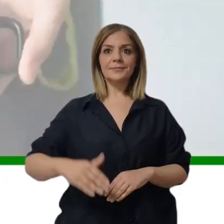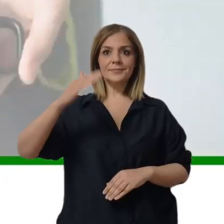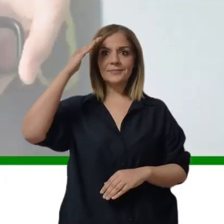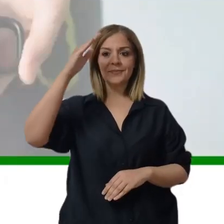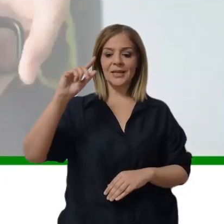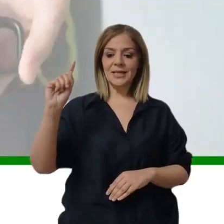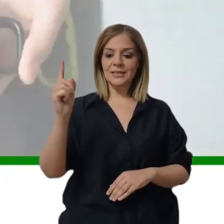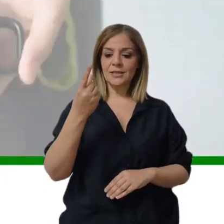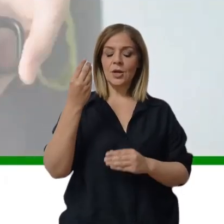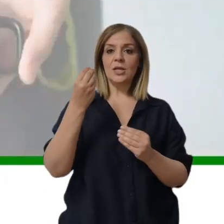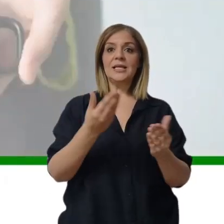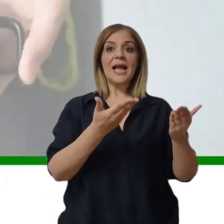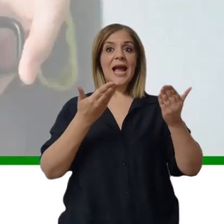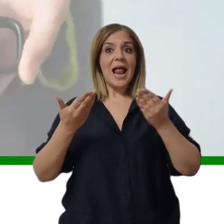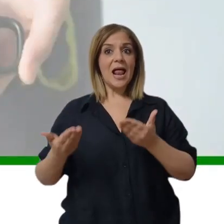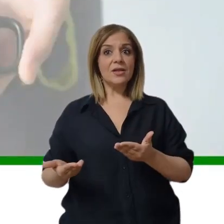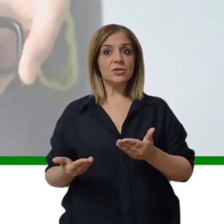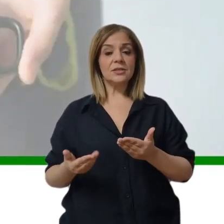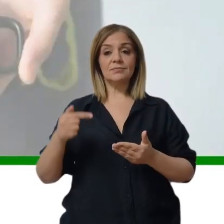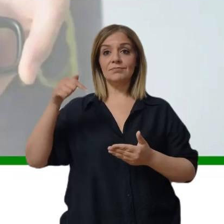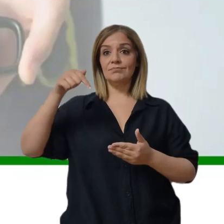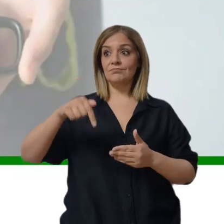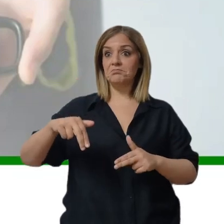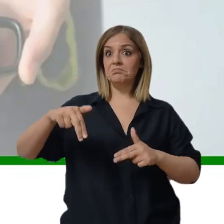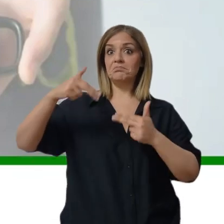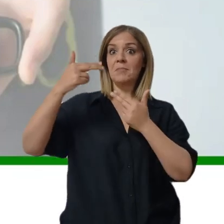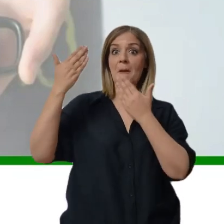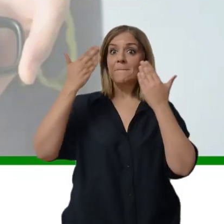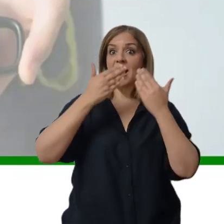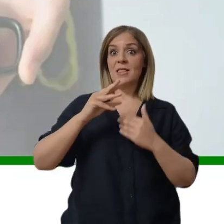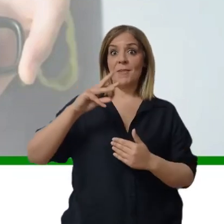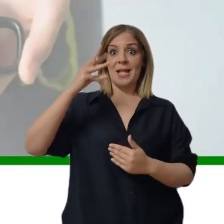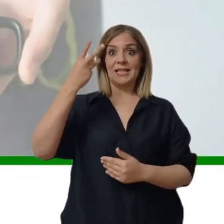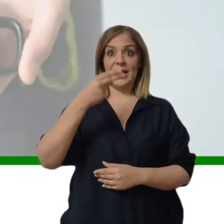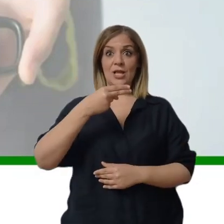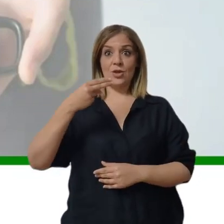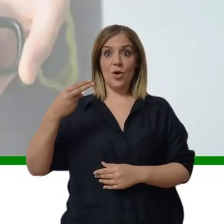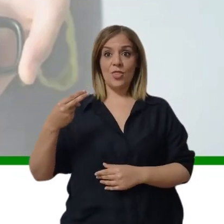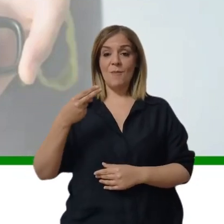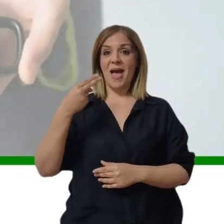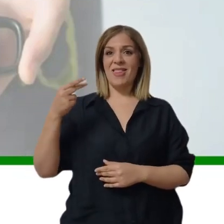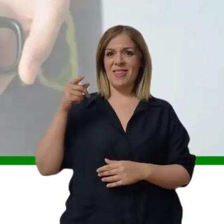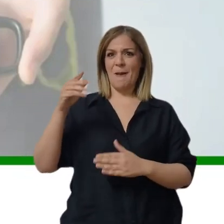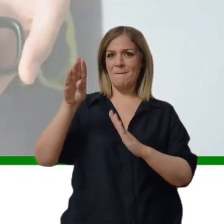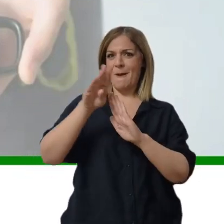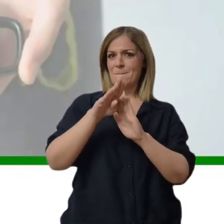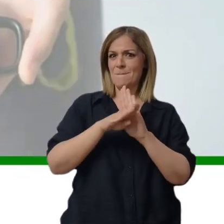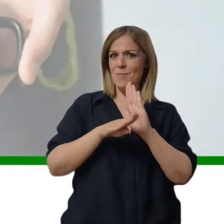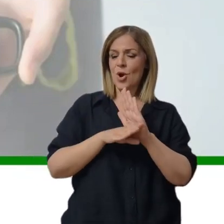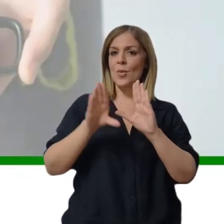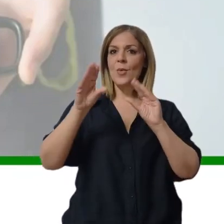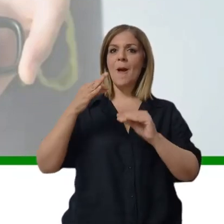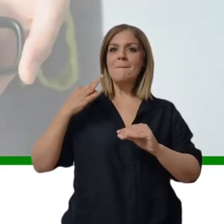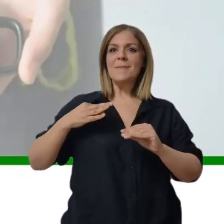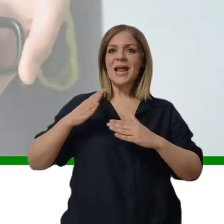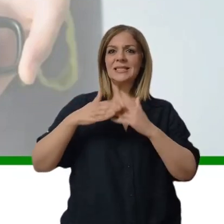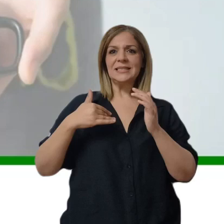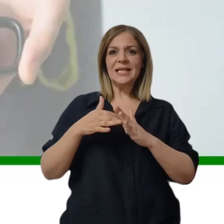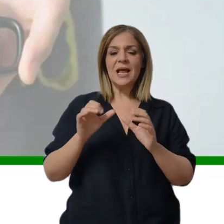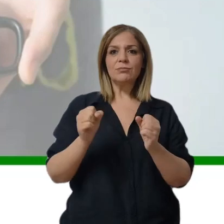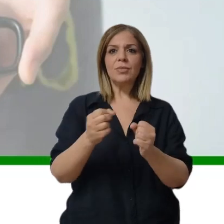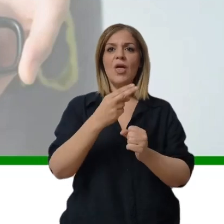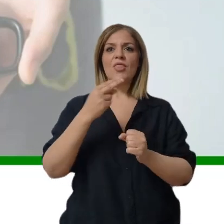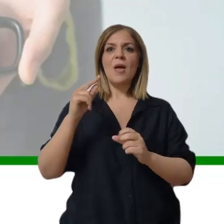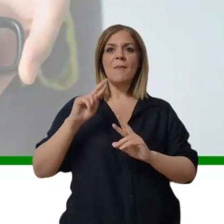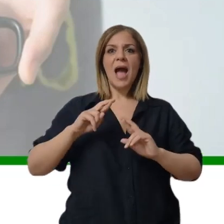Hello everyone, welcome to the topic 3 of this module. Topic 3 is about renewable energy